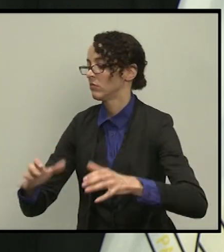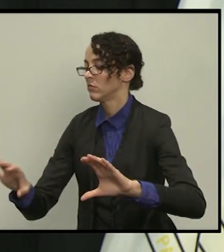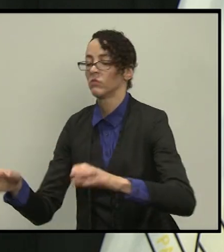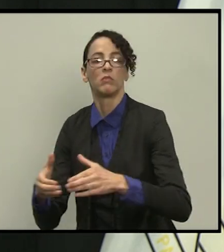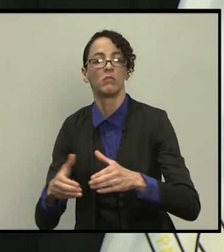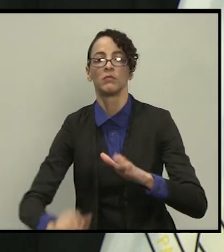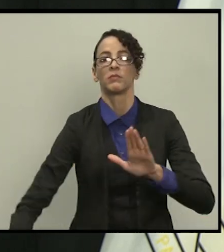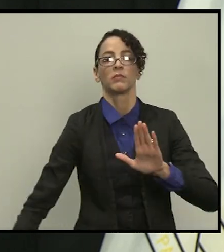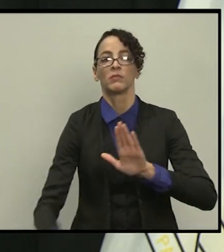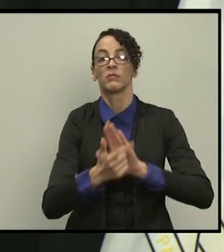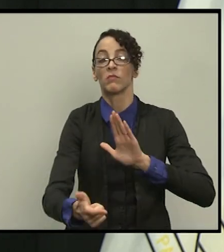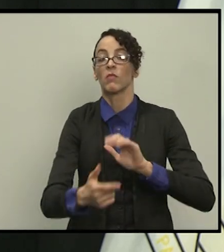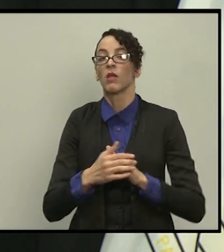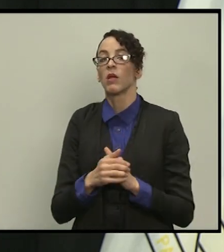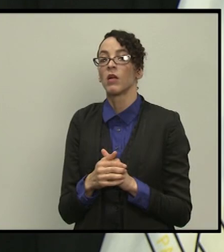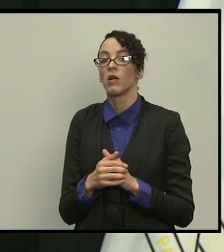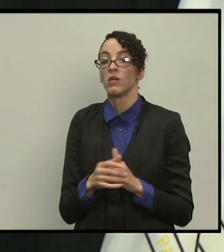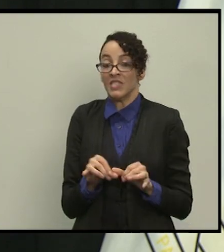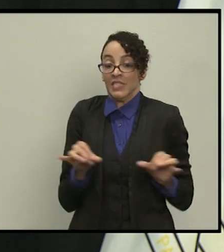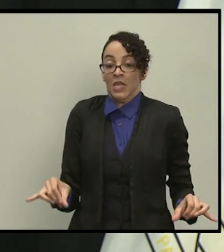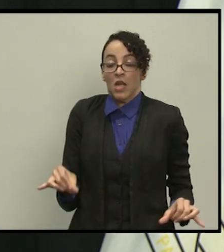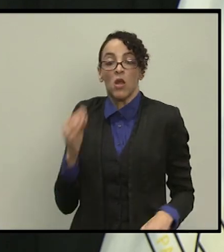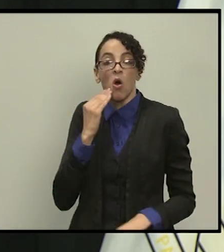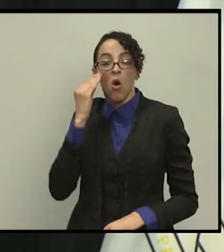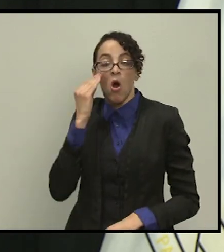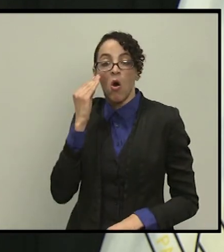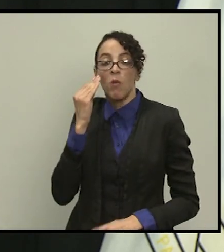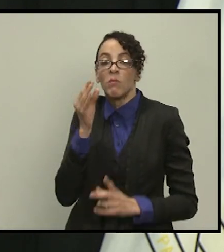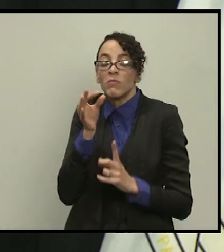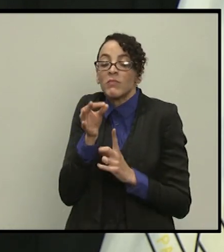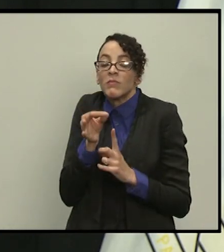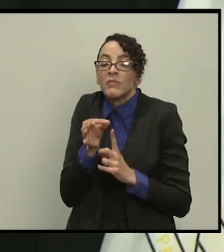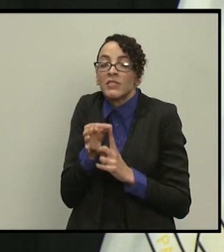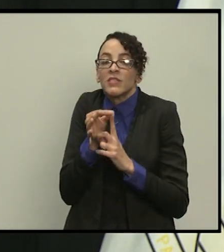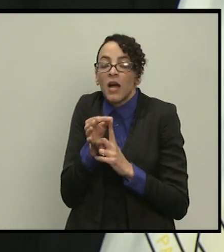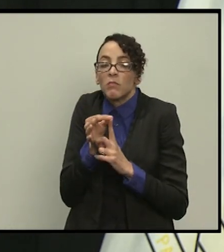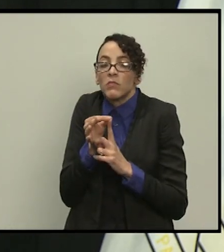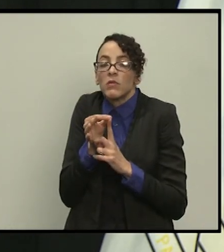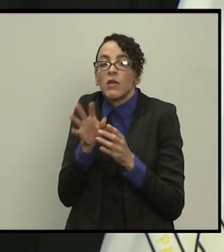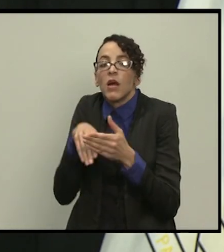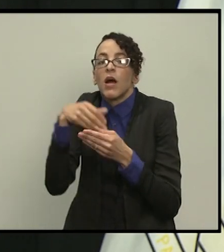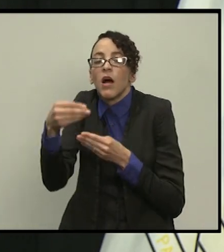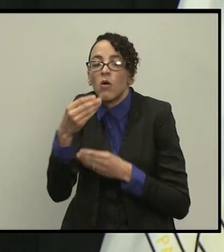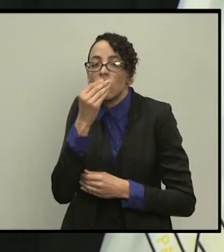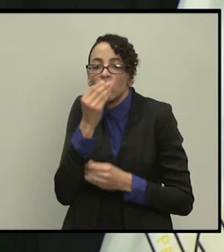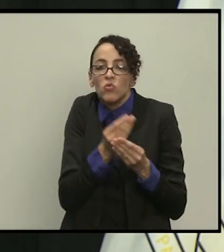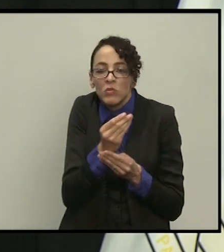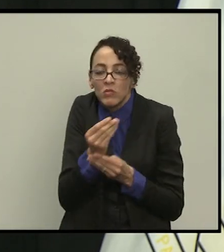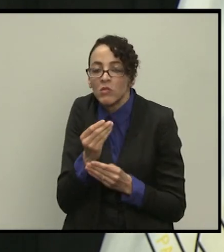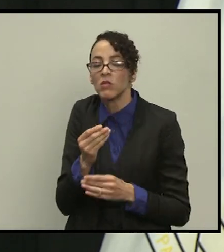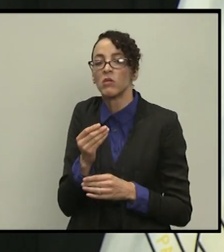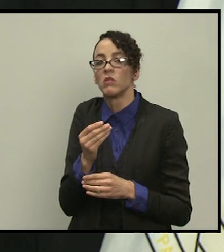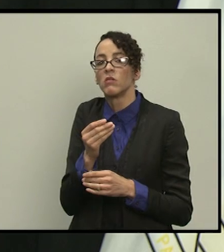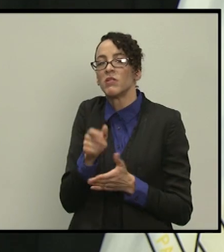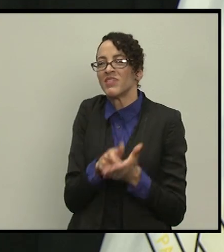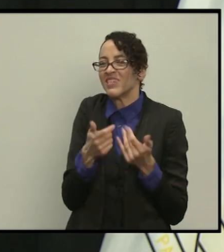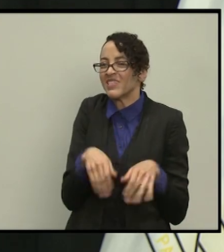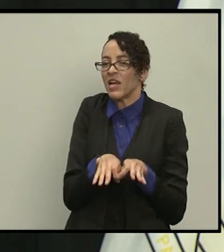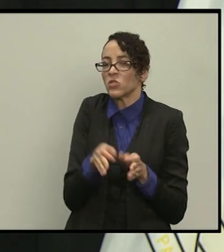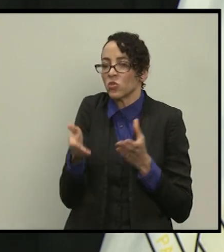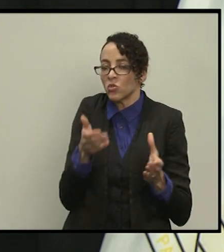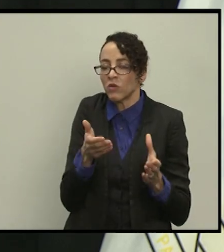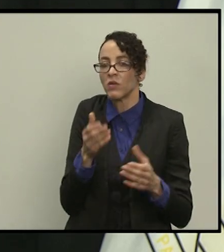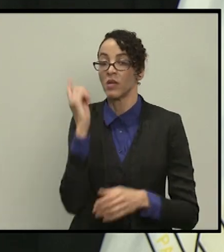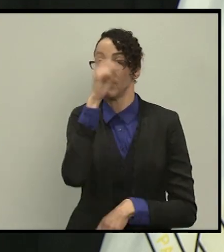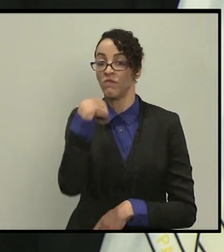the most part, except for essential services, to use face covering, to use common sense, and just to continue to take